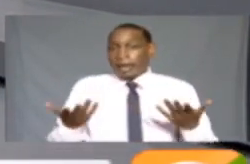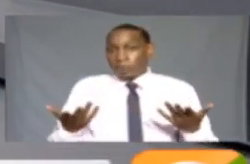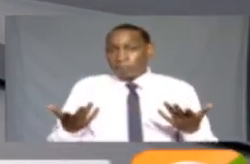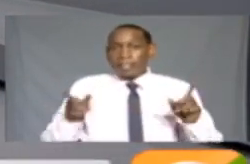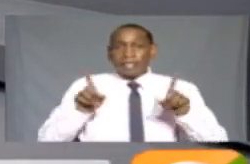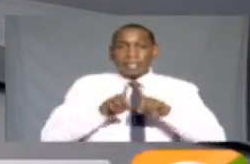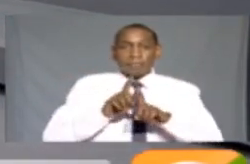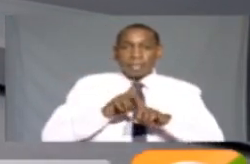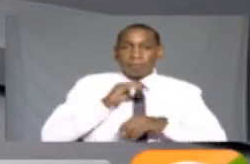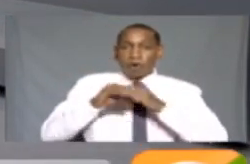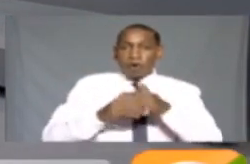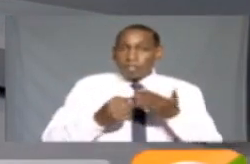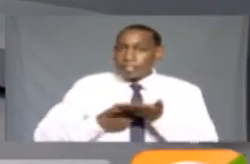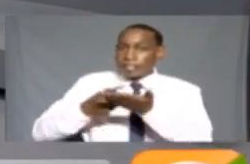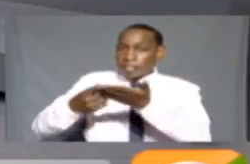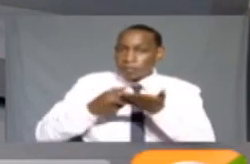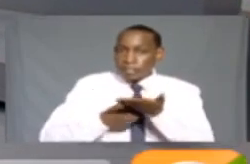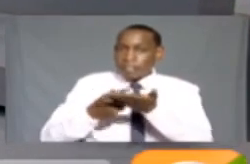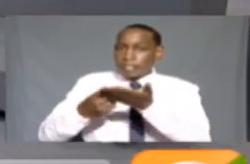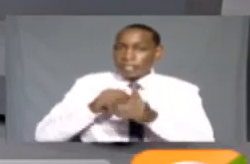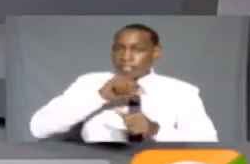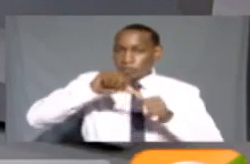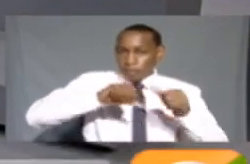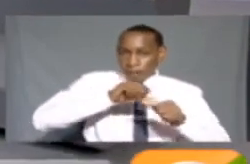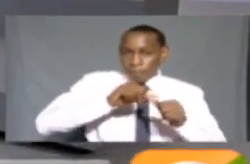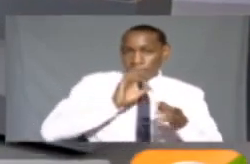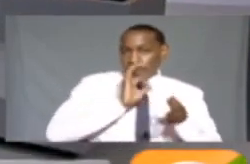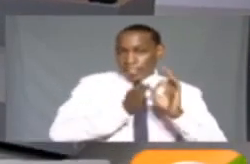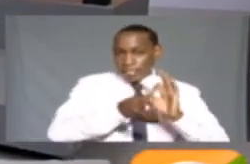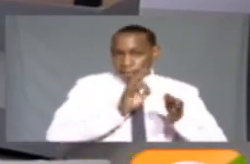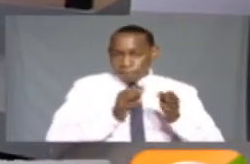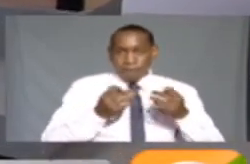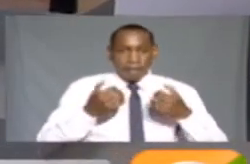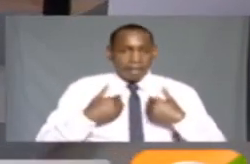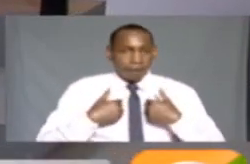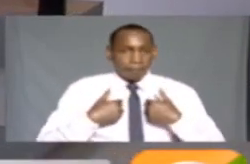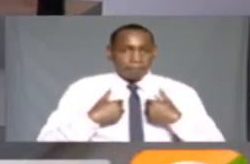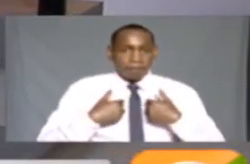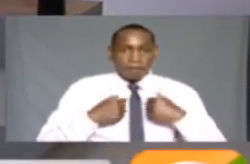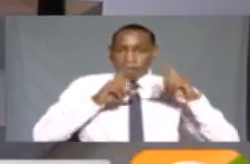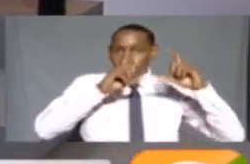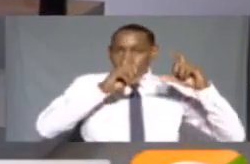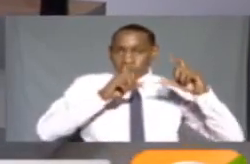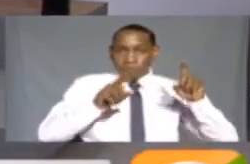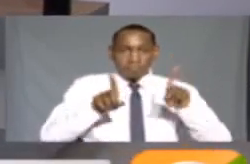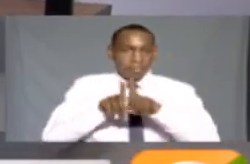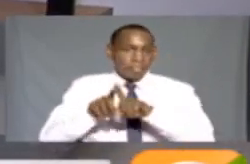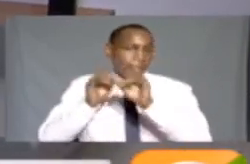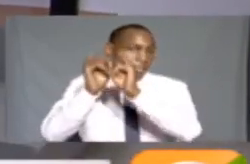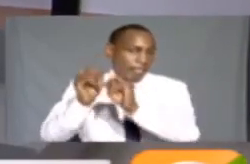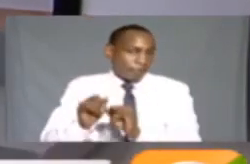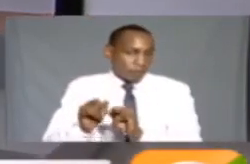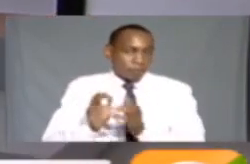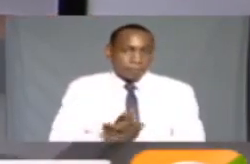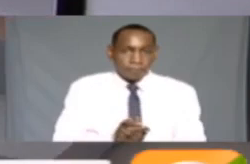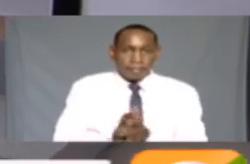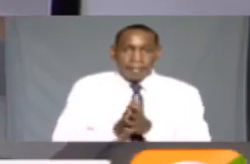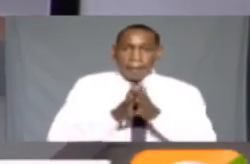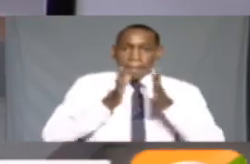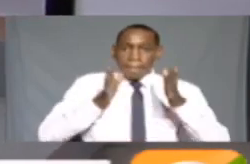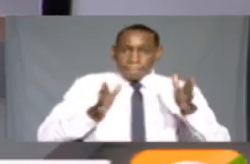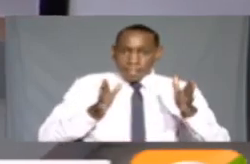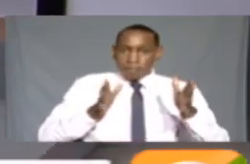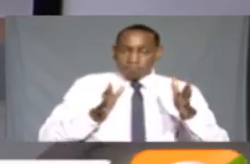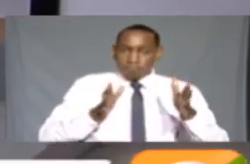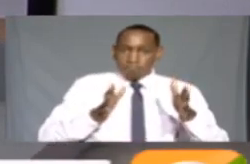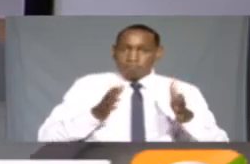obviously all the controversy about whether there is a statue or a likeness of an individual, this is a big step in our